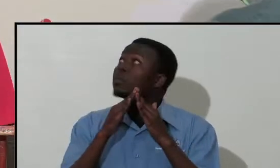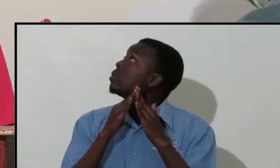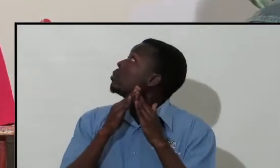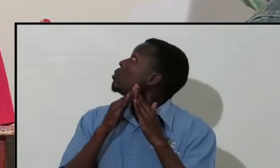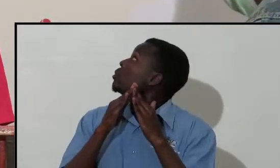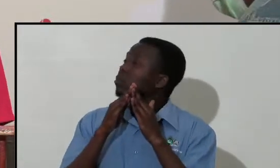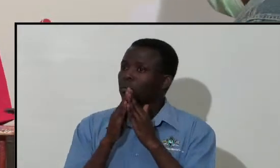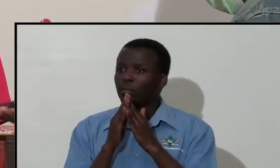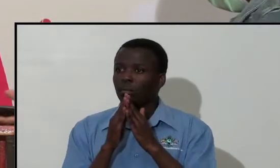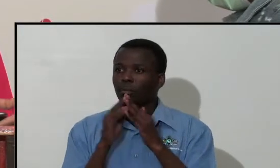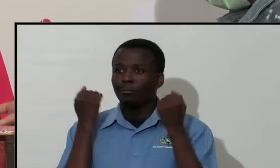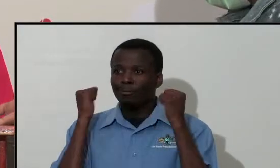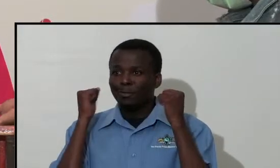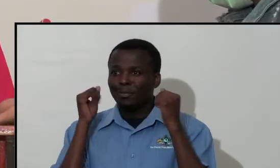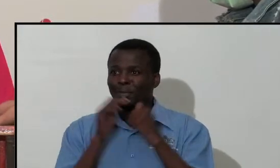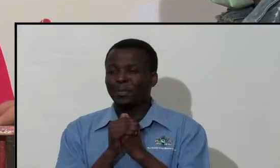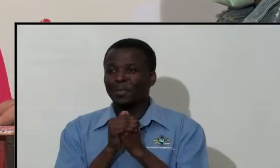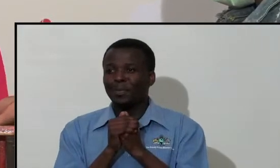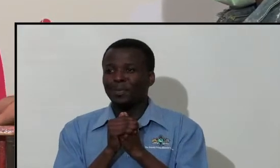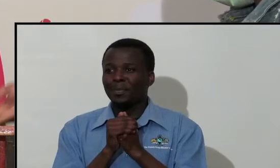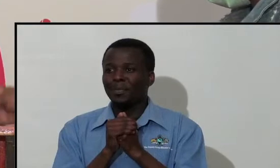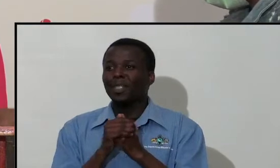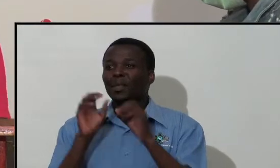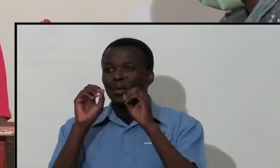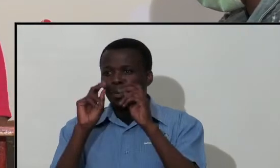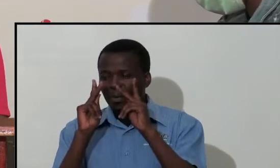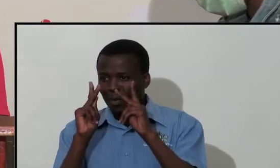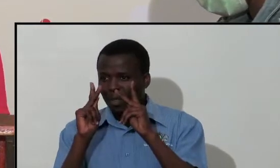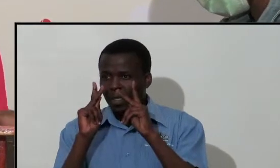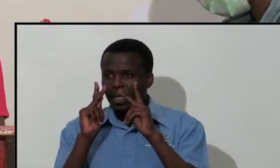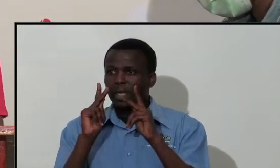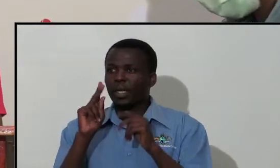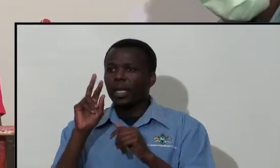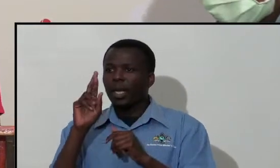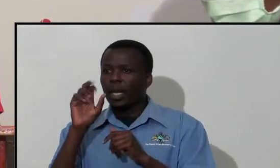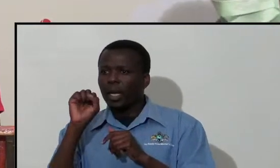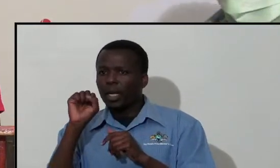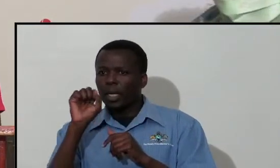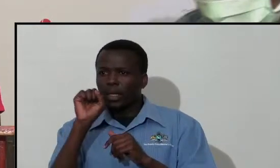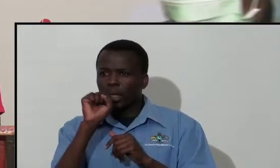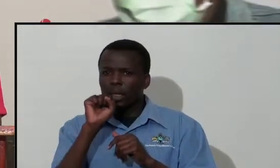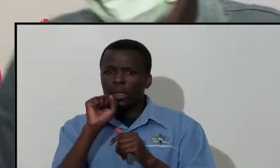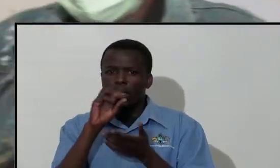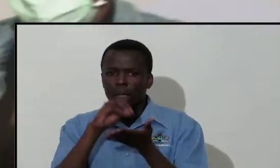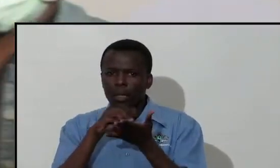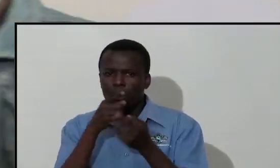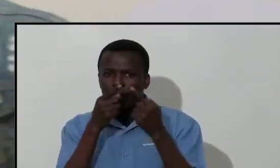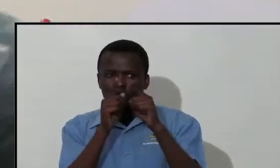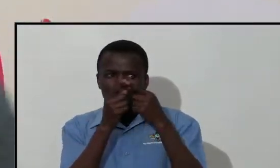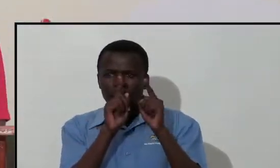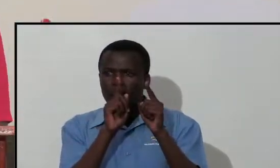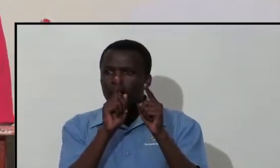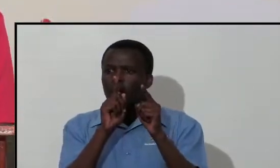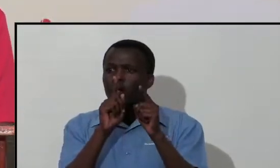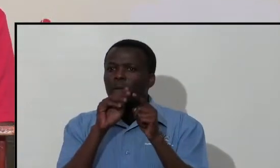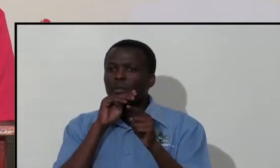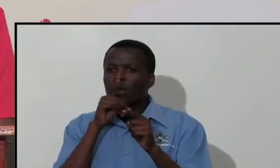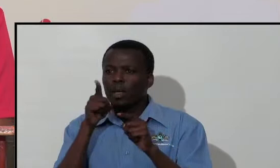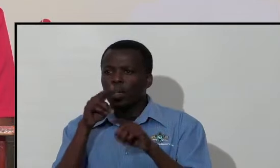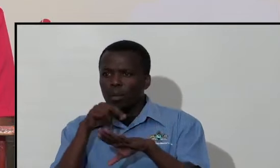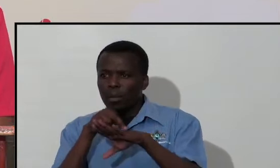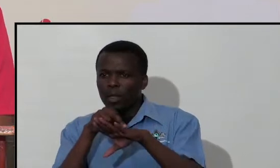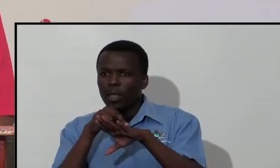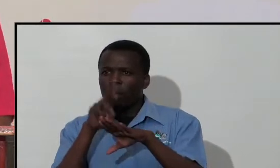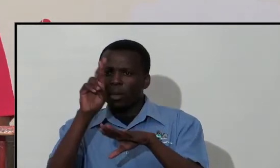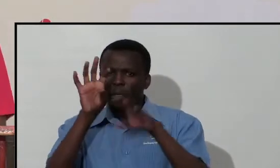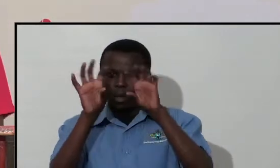also recognize in our midst the presence of the RSs, our regional secretaries from the regions,